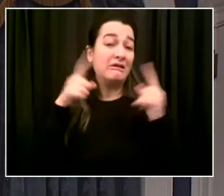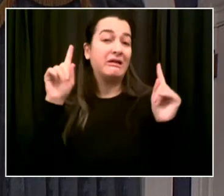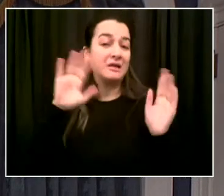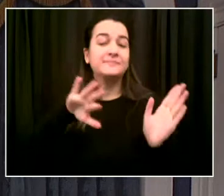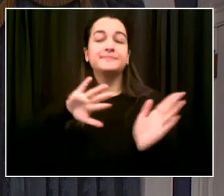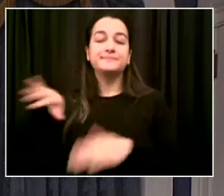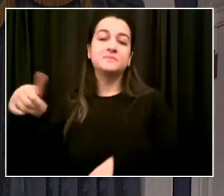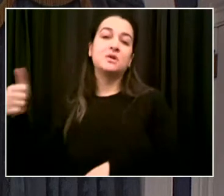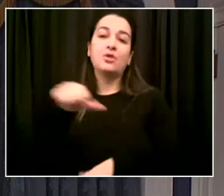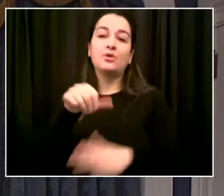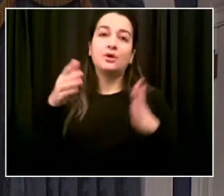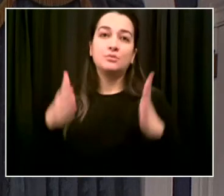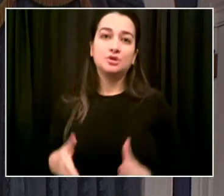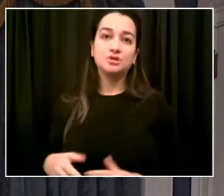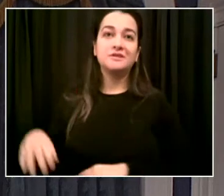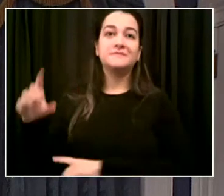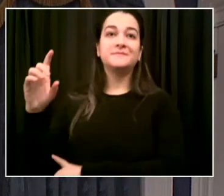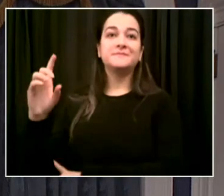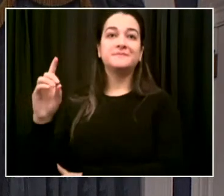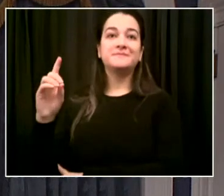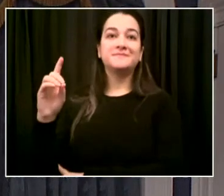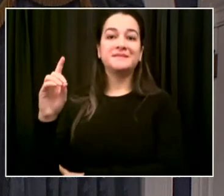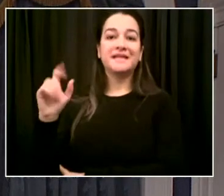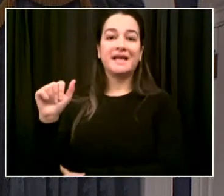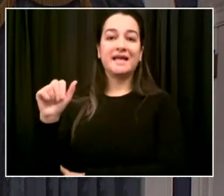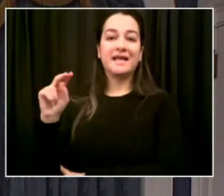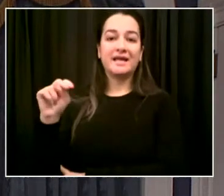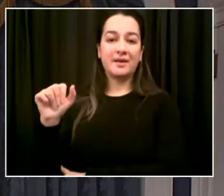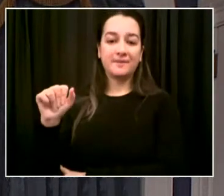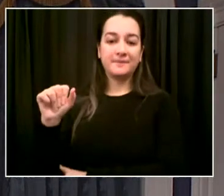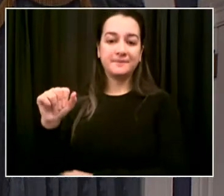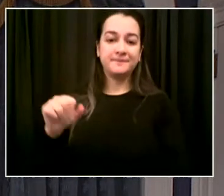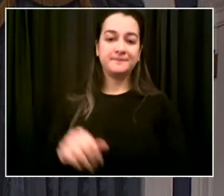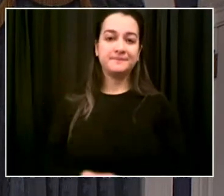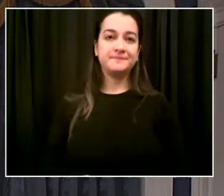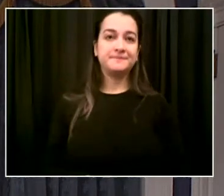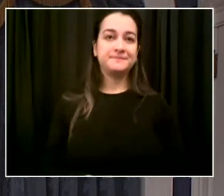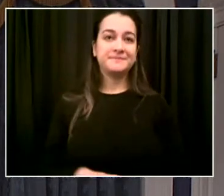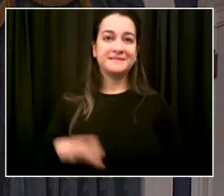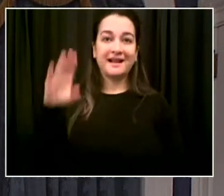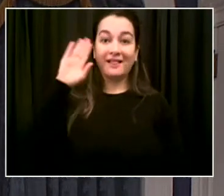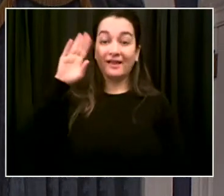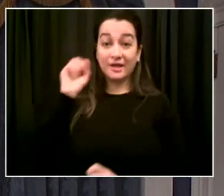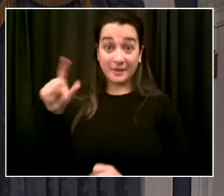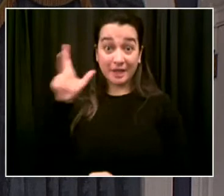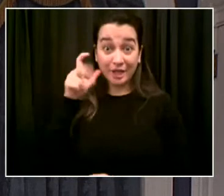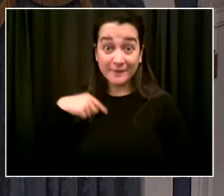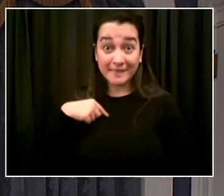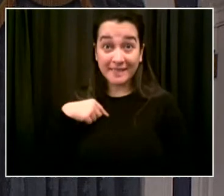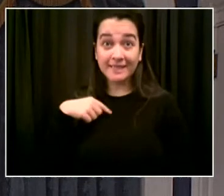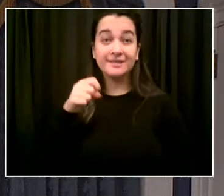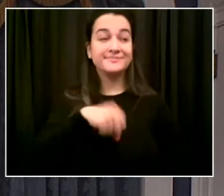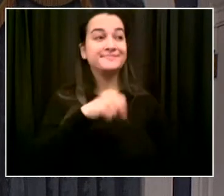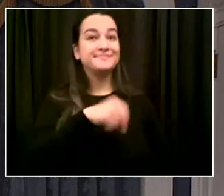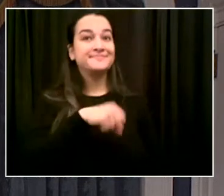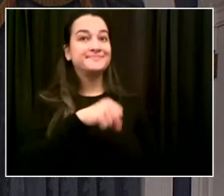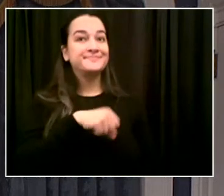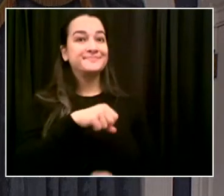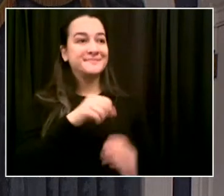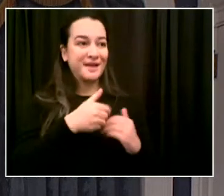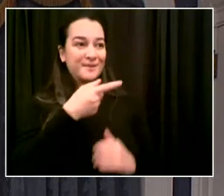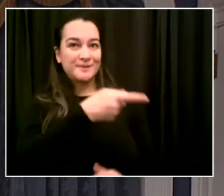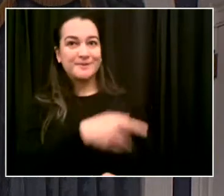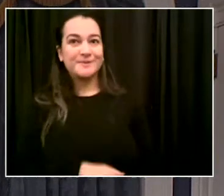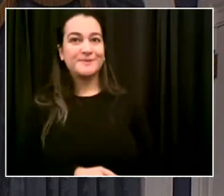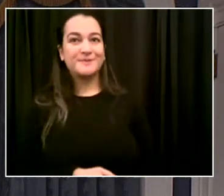Dana? Hi, can you hear me? Yeah, how you doing today? I'm okay. How are you doing? Hanging in there. No snow today. I'm